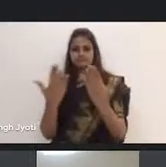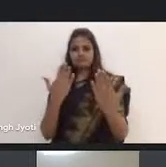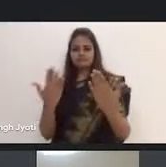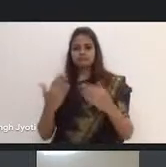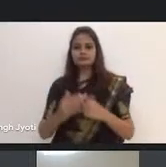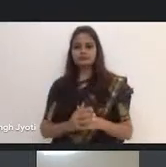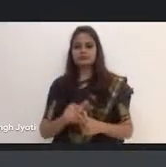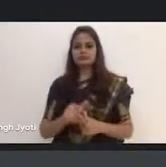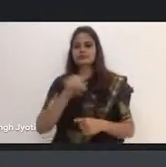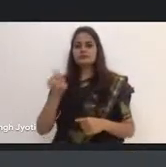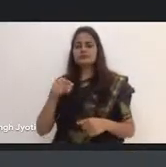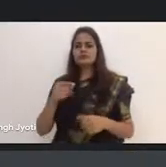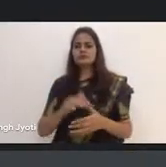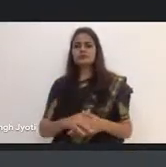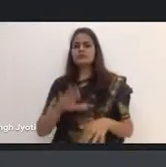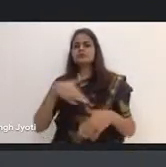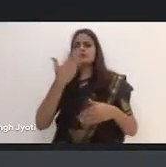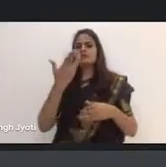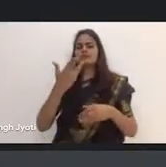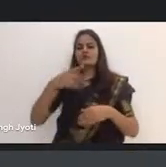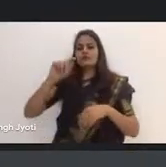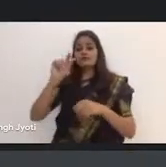of British Sign Language is